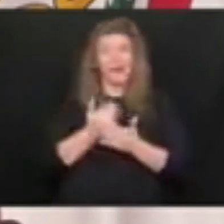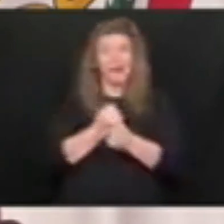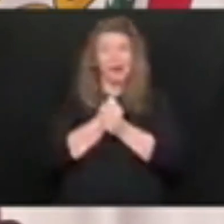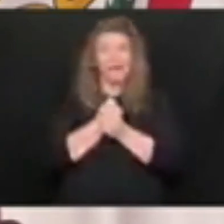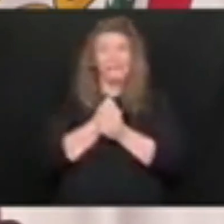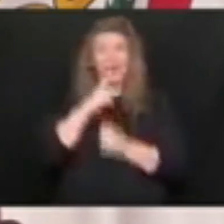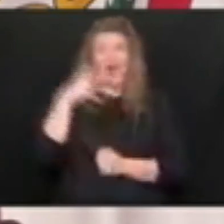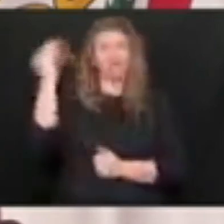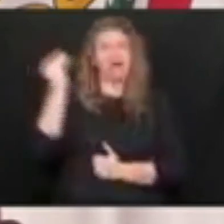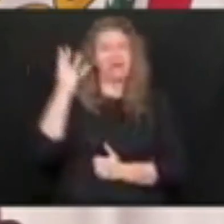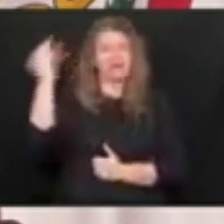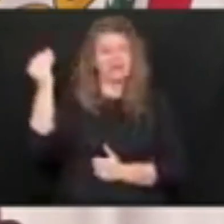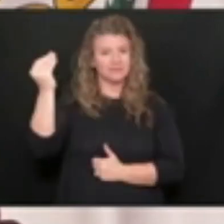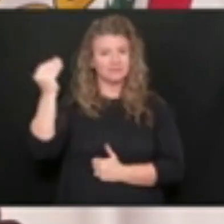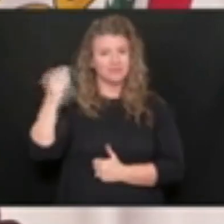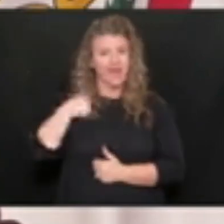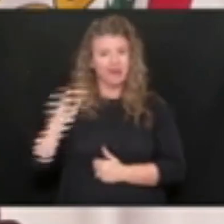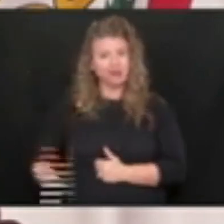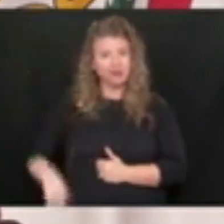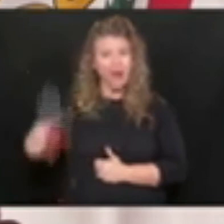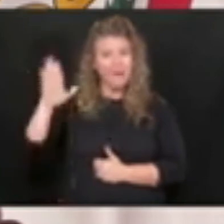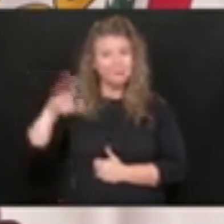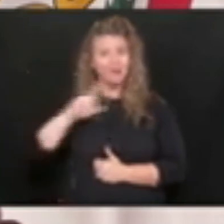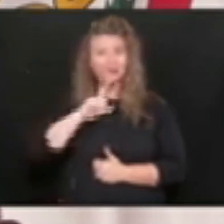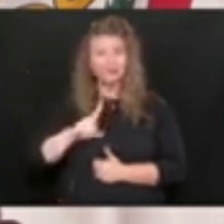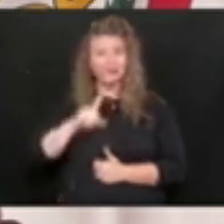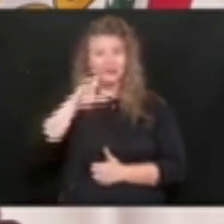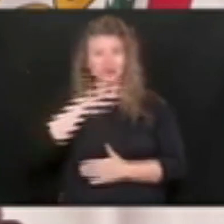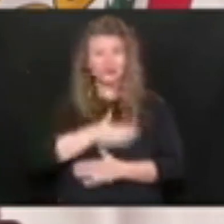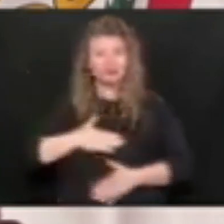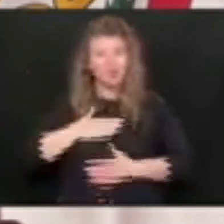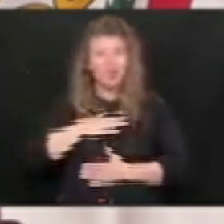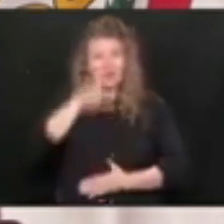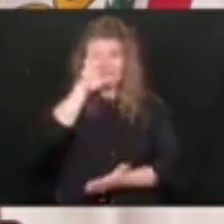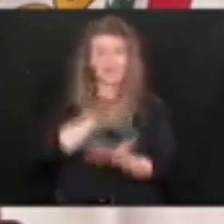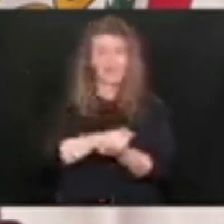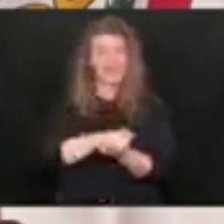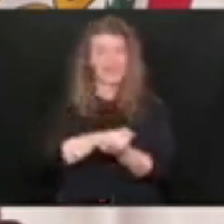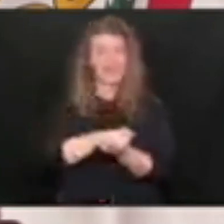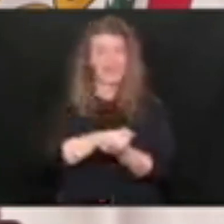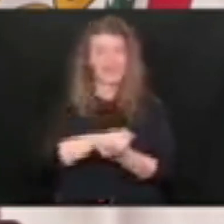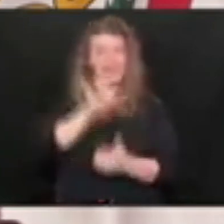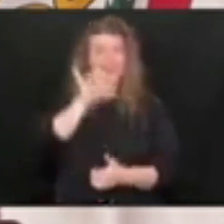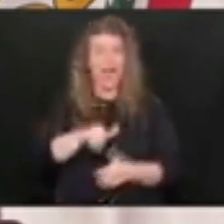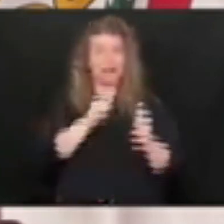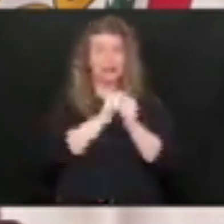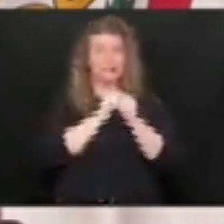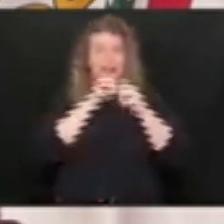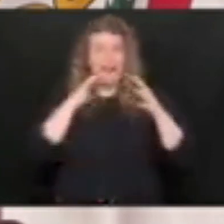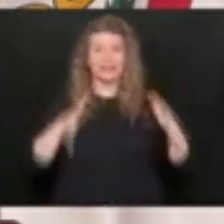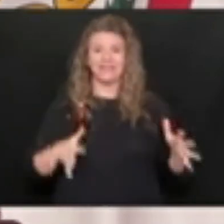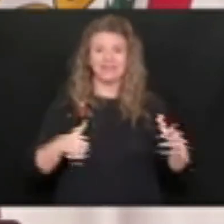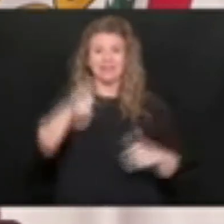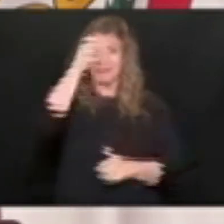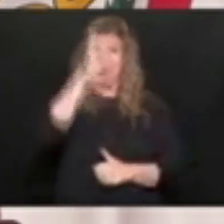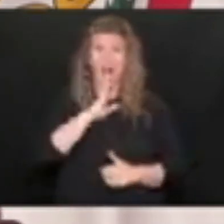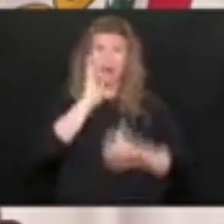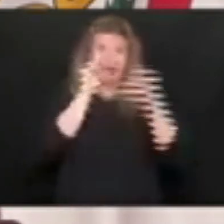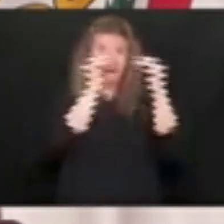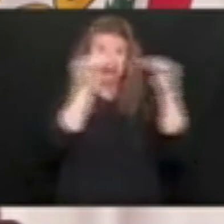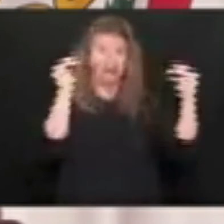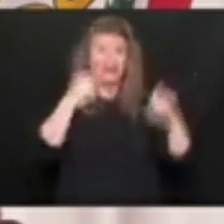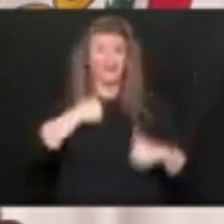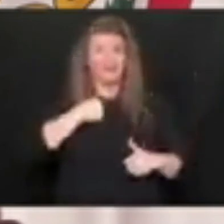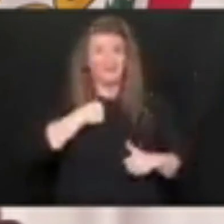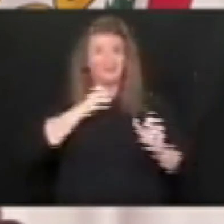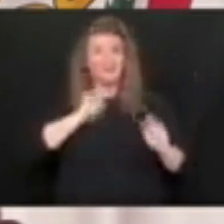that I truly believe was just a blessing from God above for me to be able to